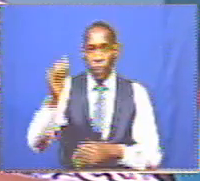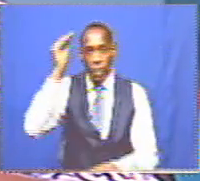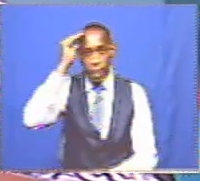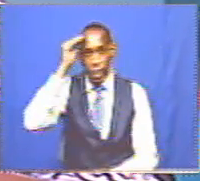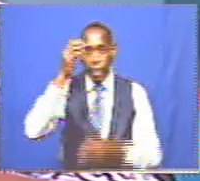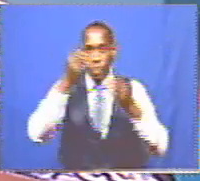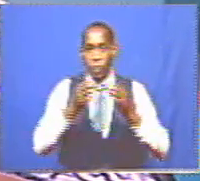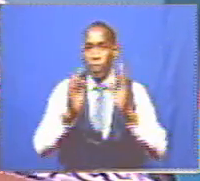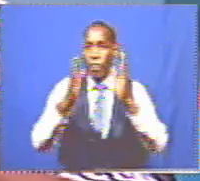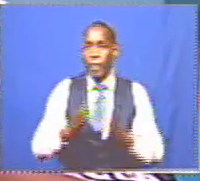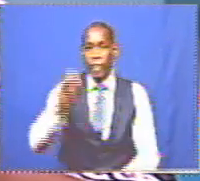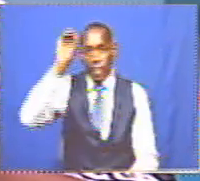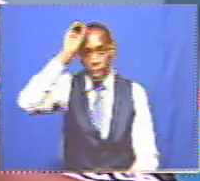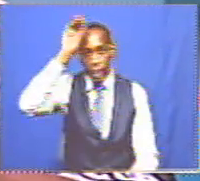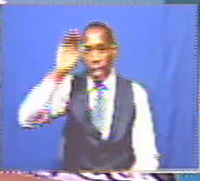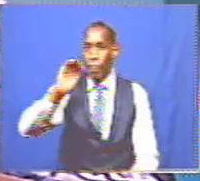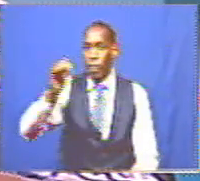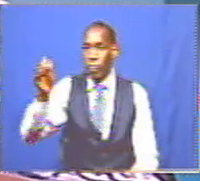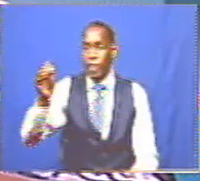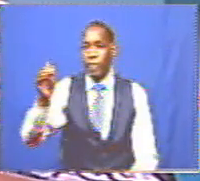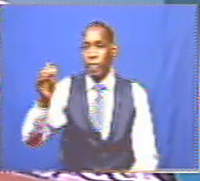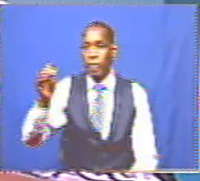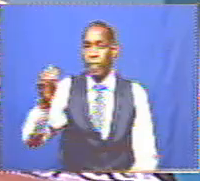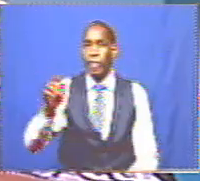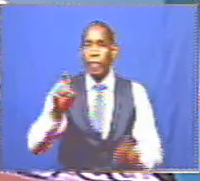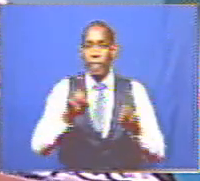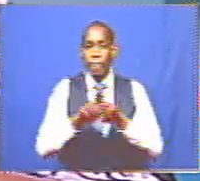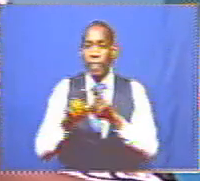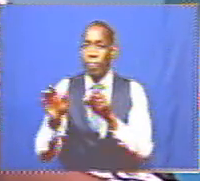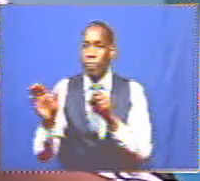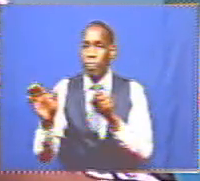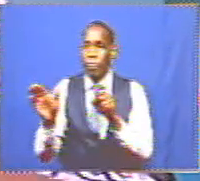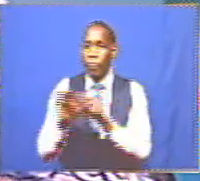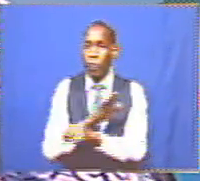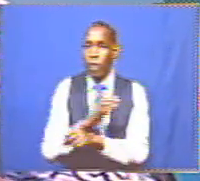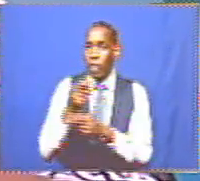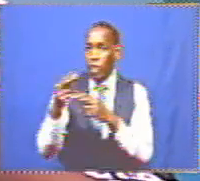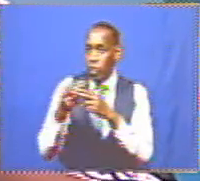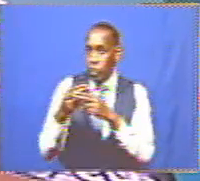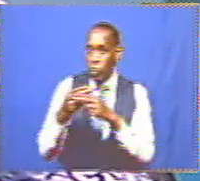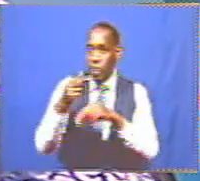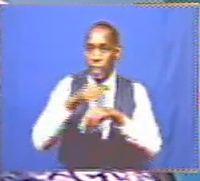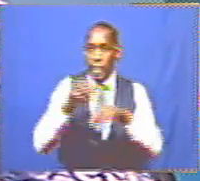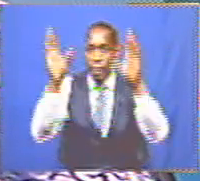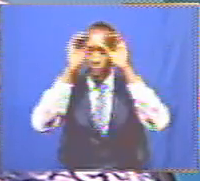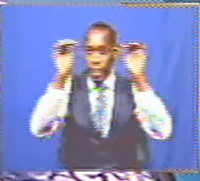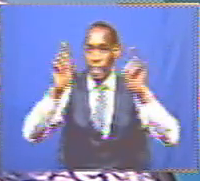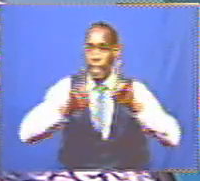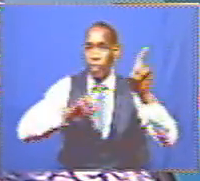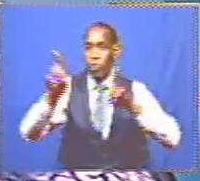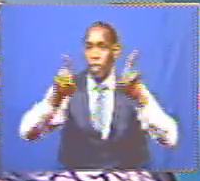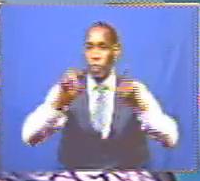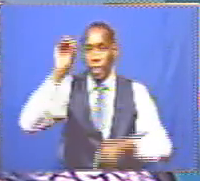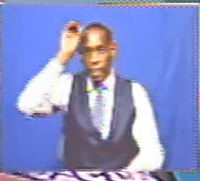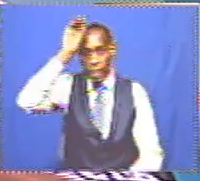in Kiambu County. And those should be complete soon. And when the president was touring